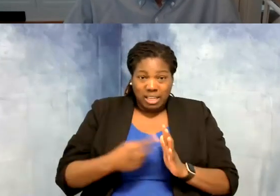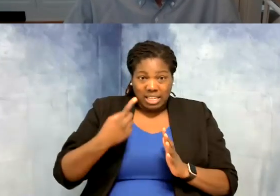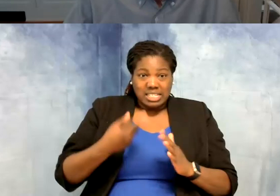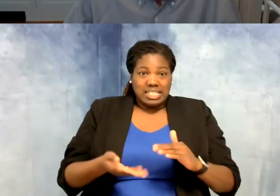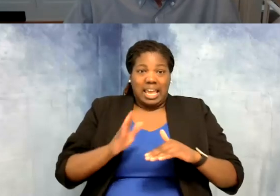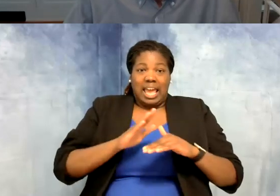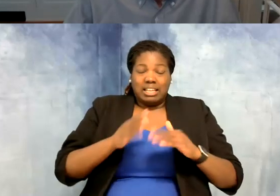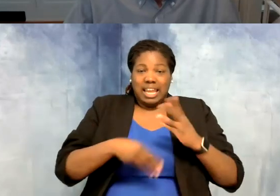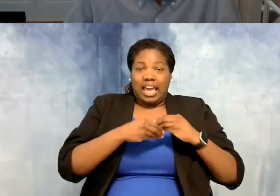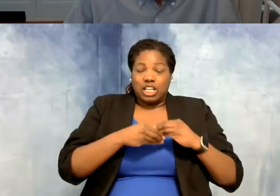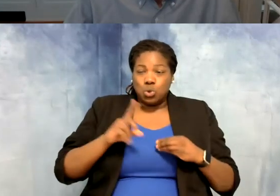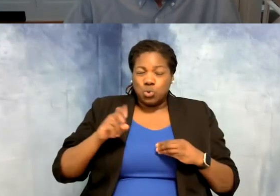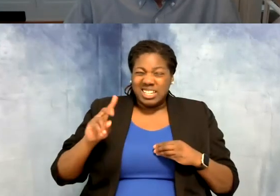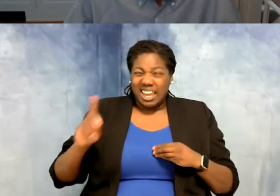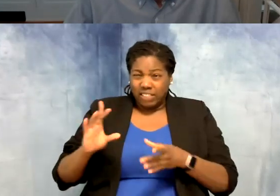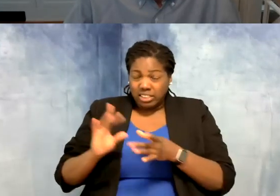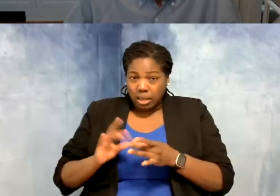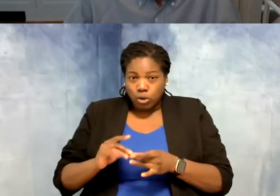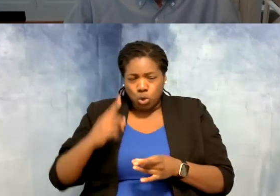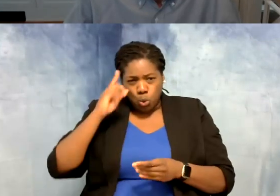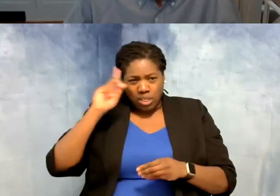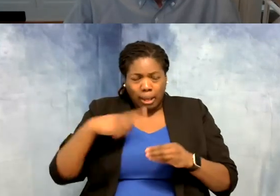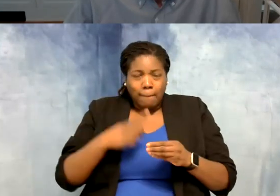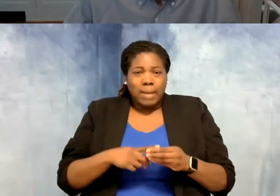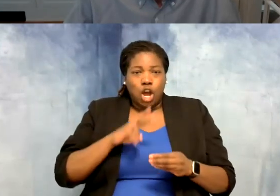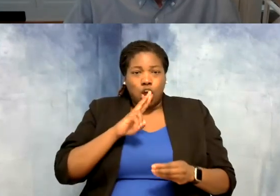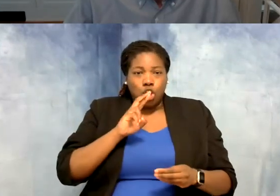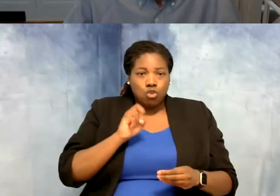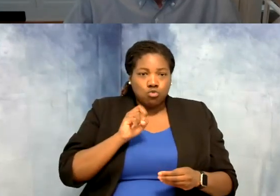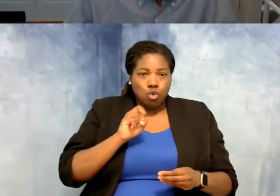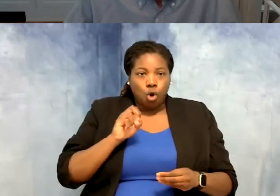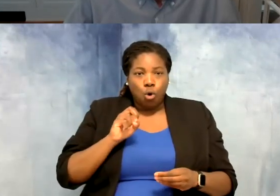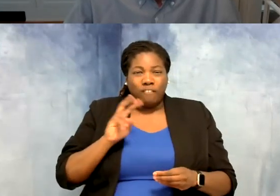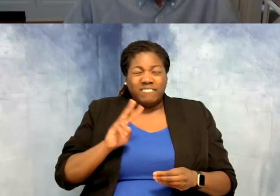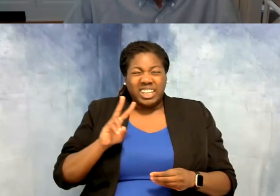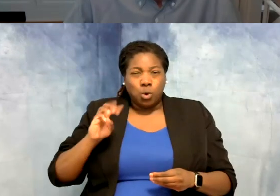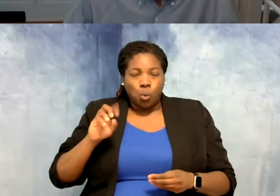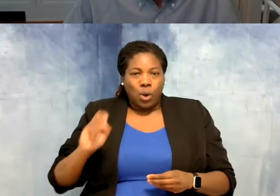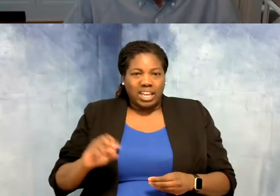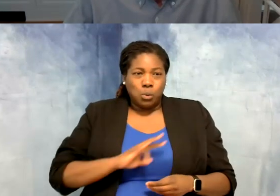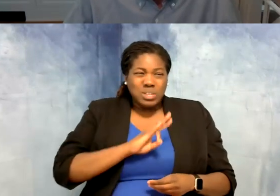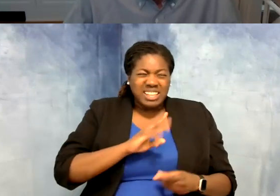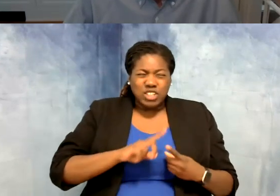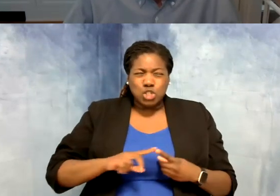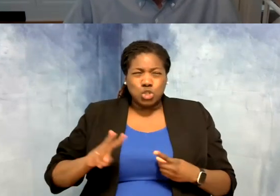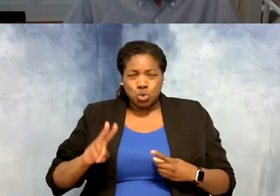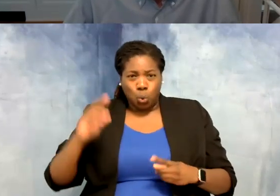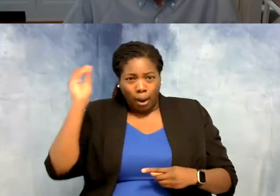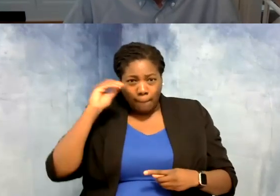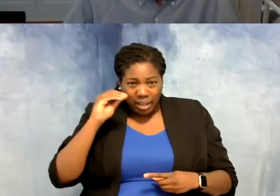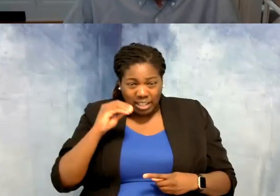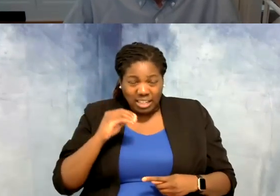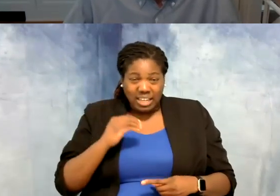on what David has just mentioned, when you think about Roe v. Wade, it was a 7-2 opinion. It was not even close. 5 of those